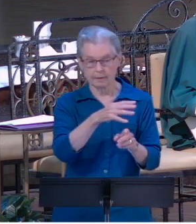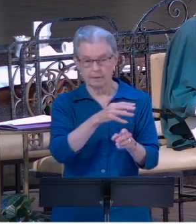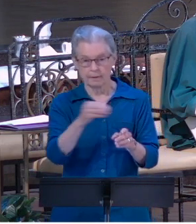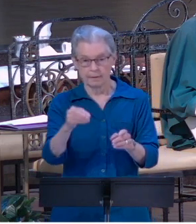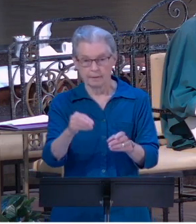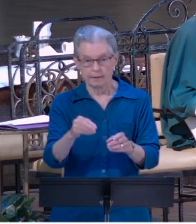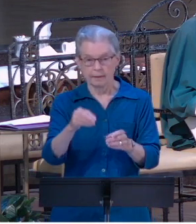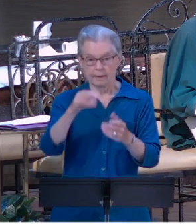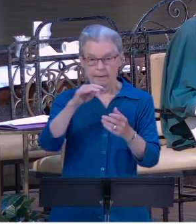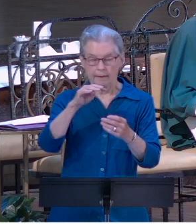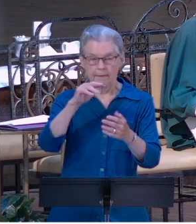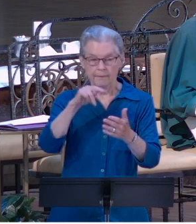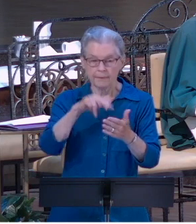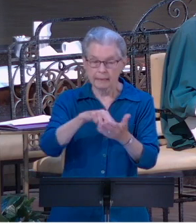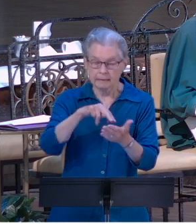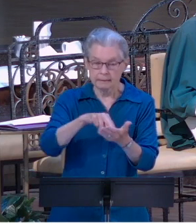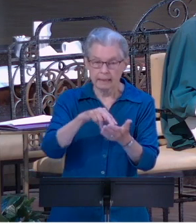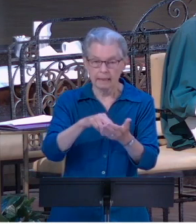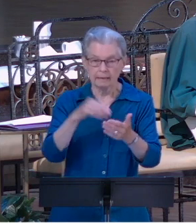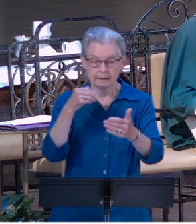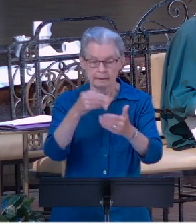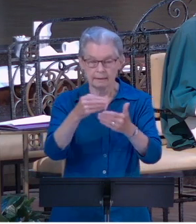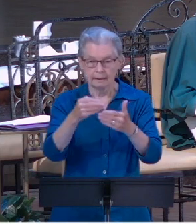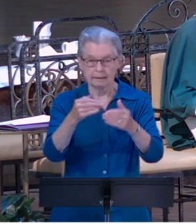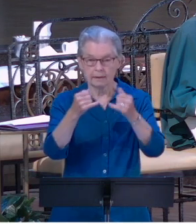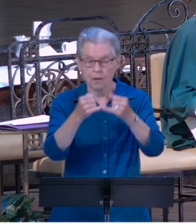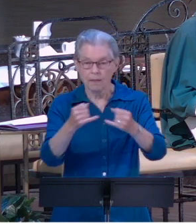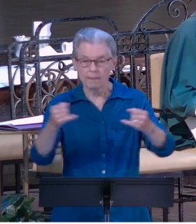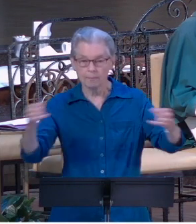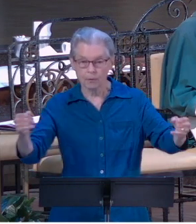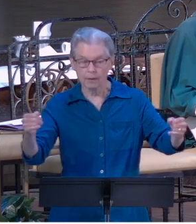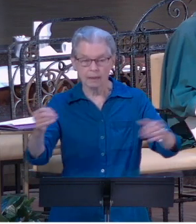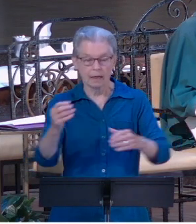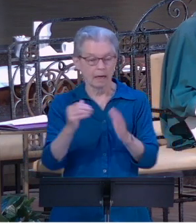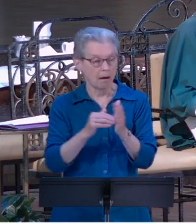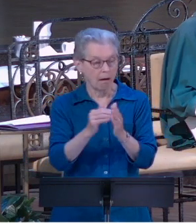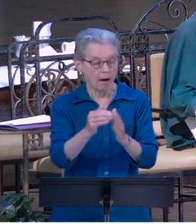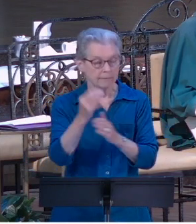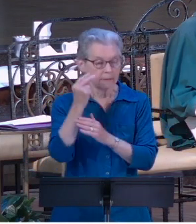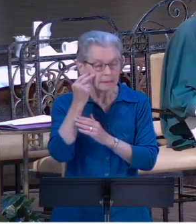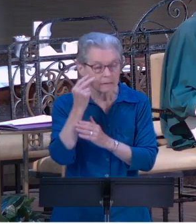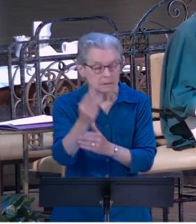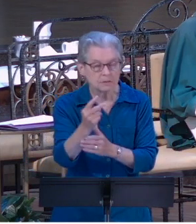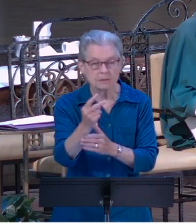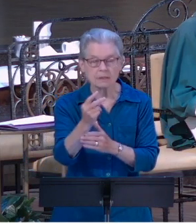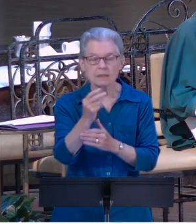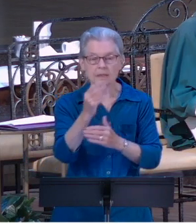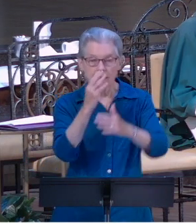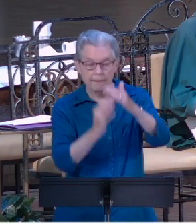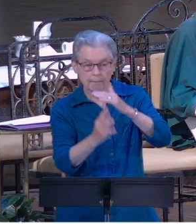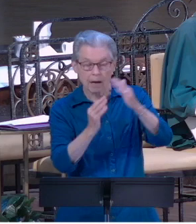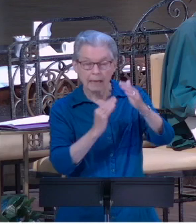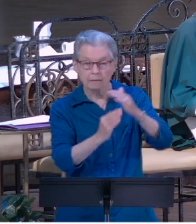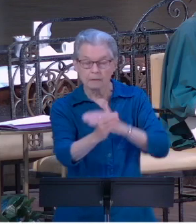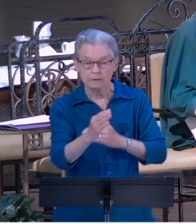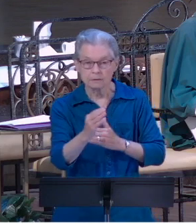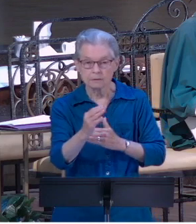U.S. border, and ranchers often encounter suffering migrants and dangerous cartels.